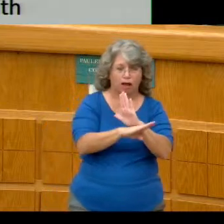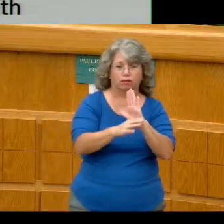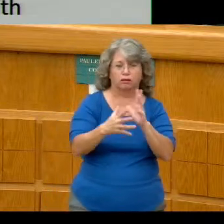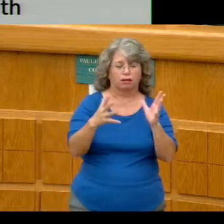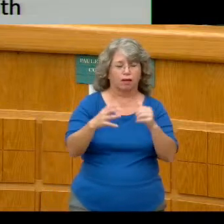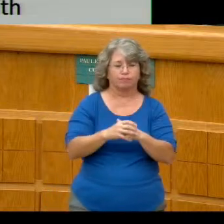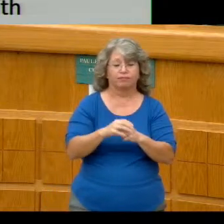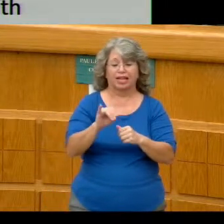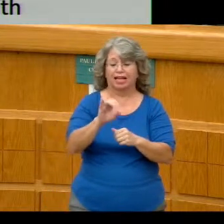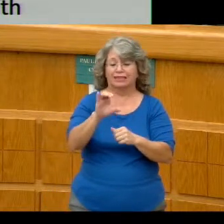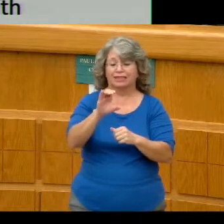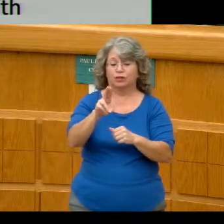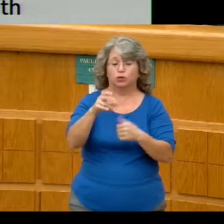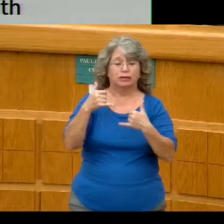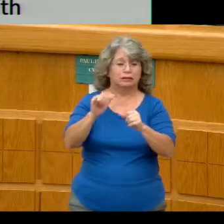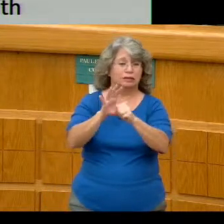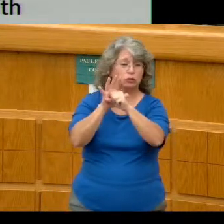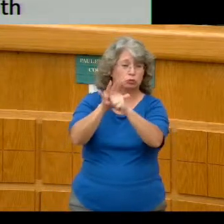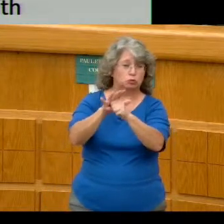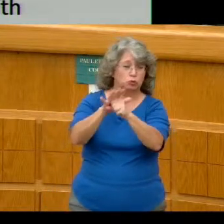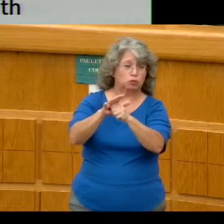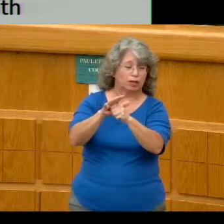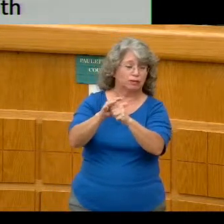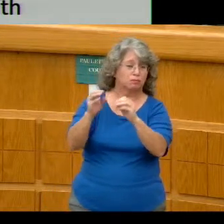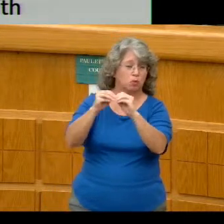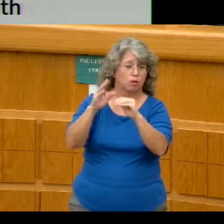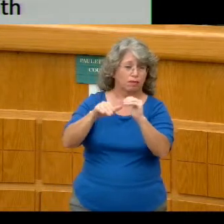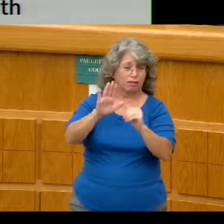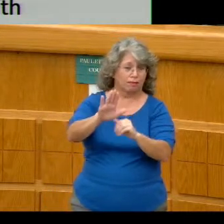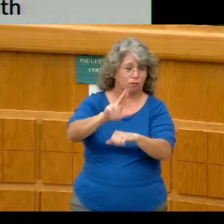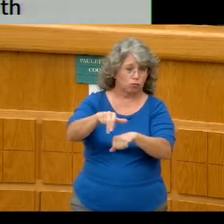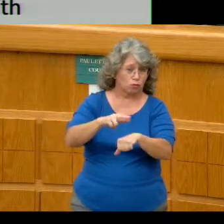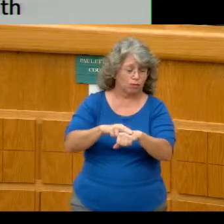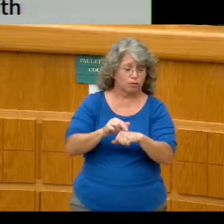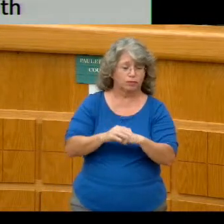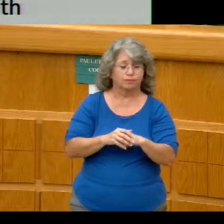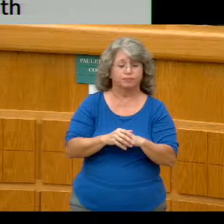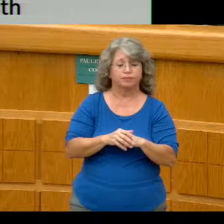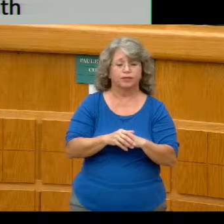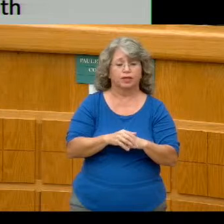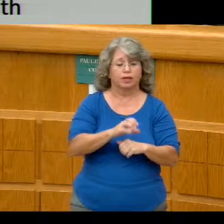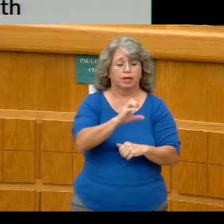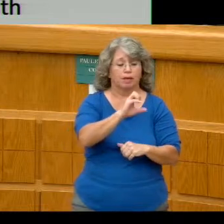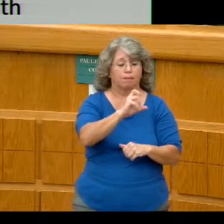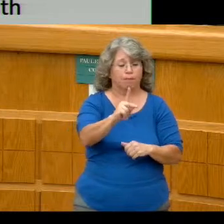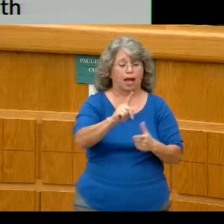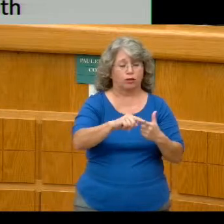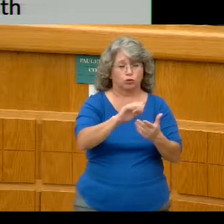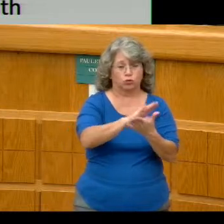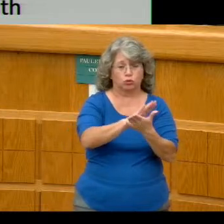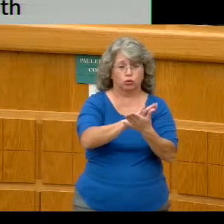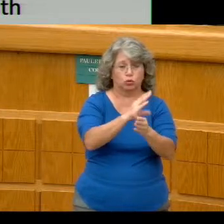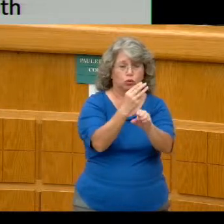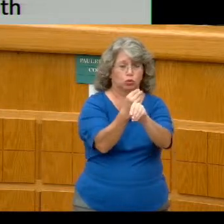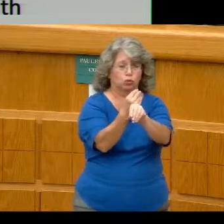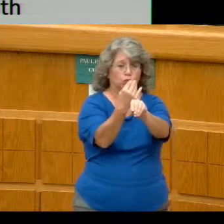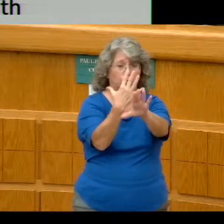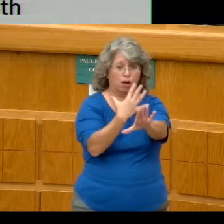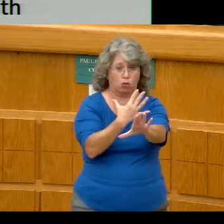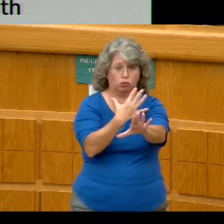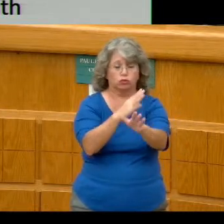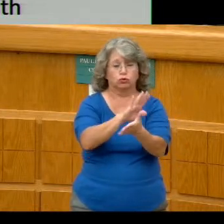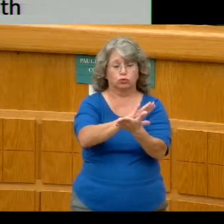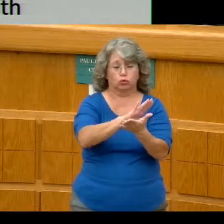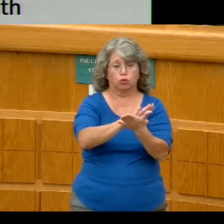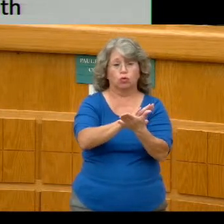average above where it normally would be. The return to remote schooling, again, was correlated with a decline in cell phone